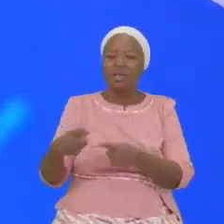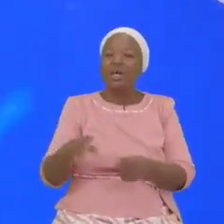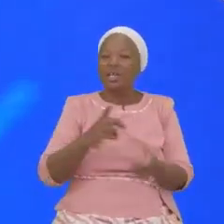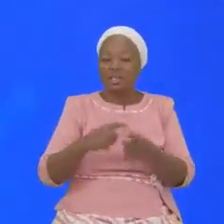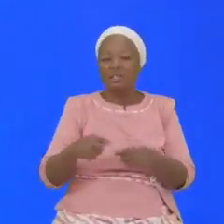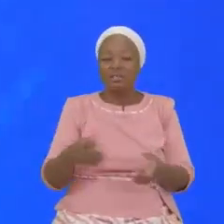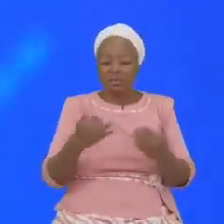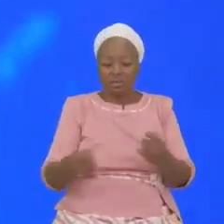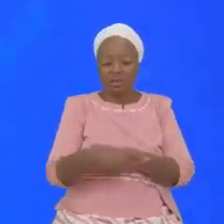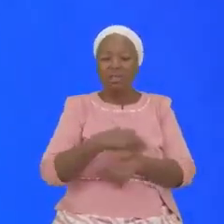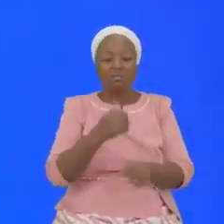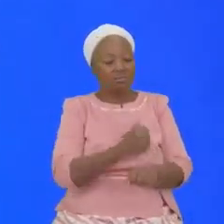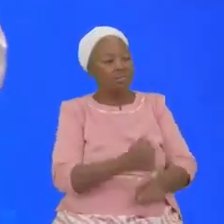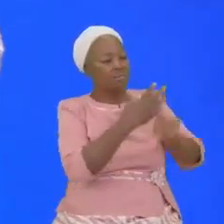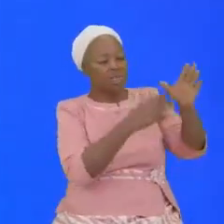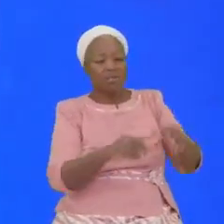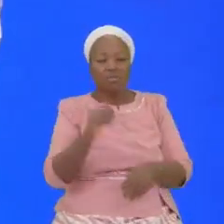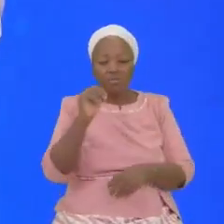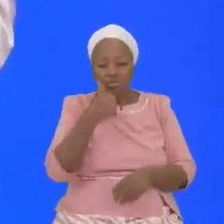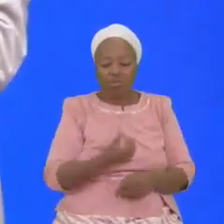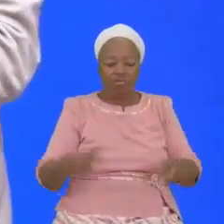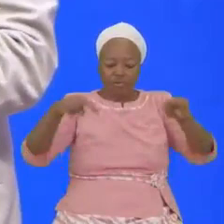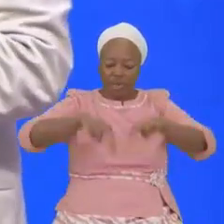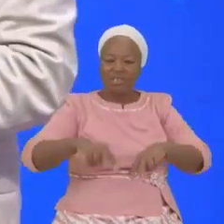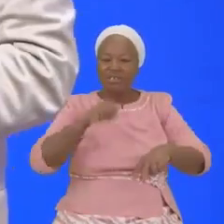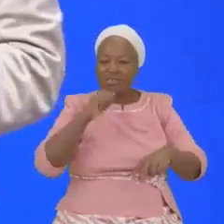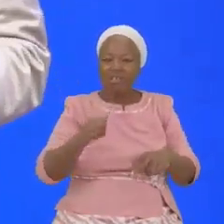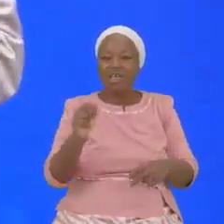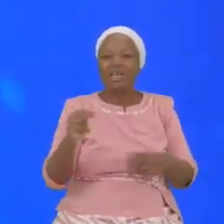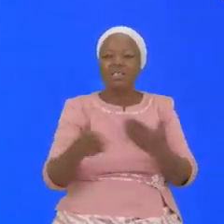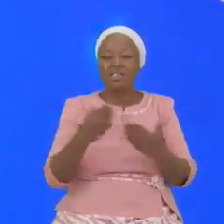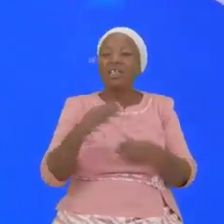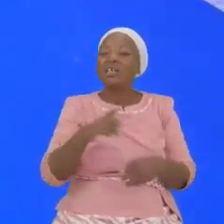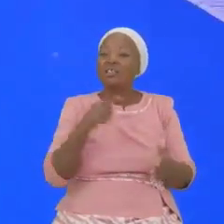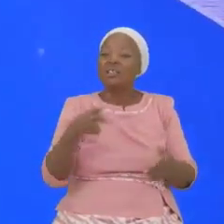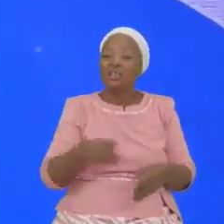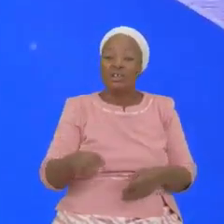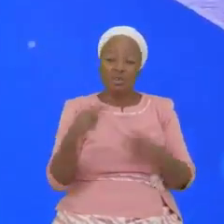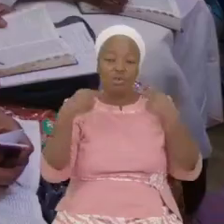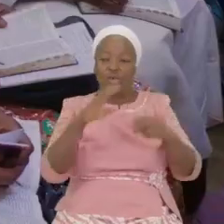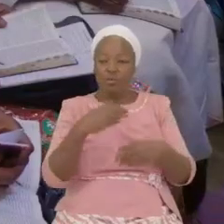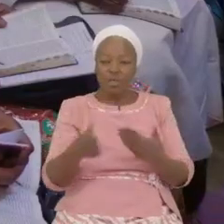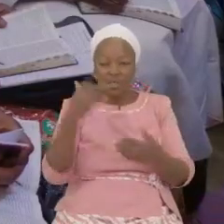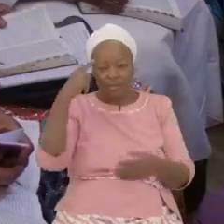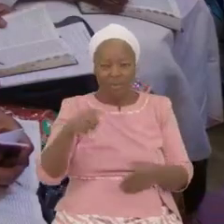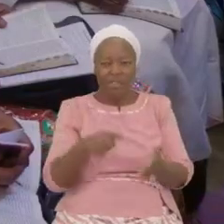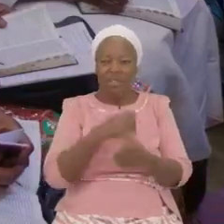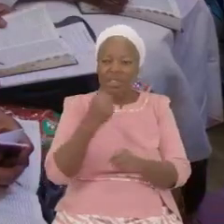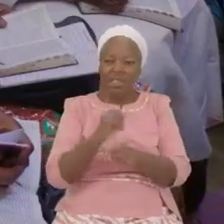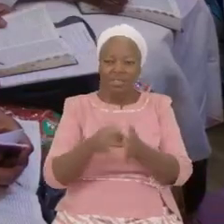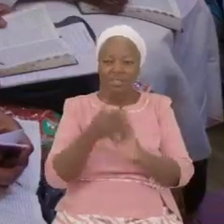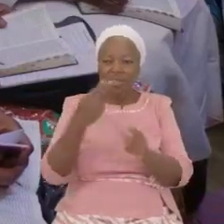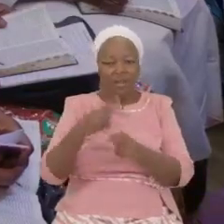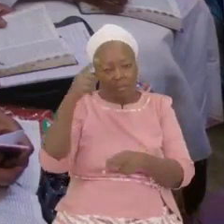day in the valley. Not an easy road. The yoke of the Lord will be easy for you this year. Because it says, it shall be an